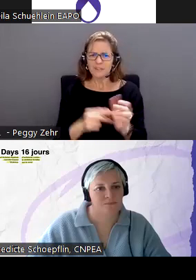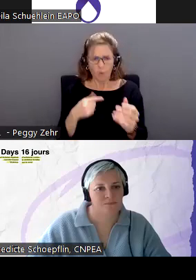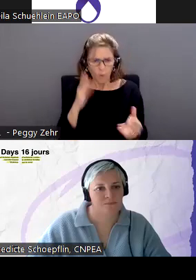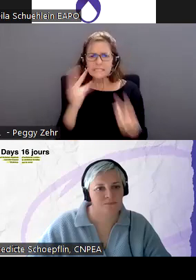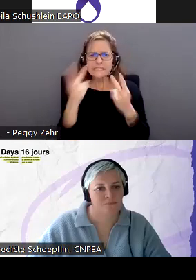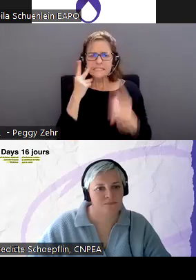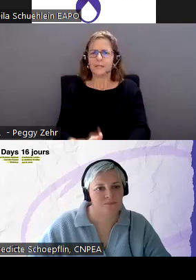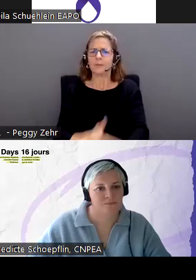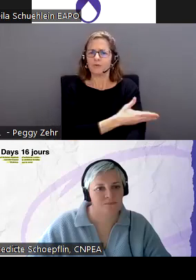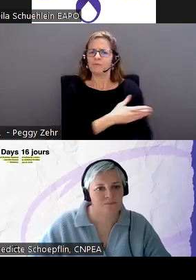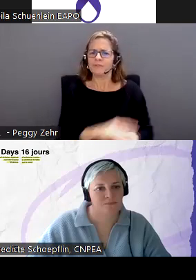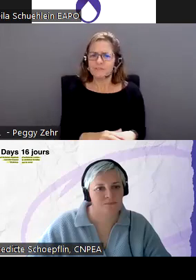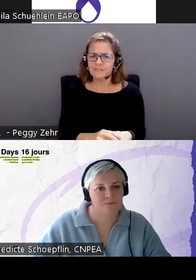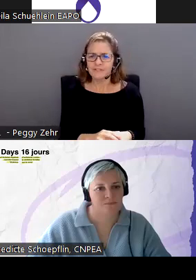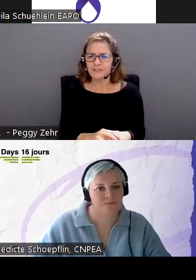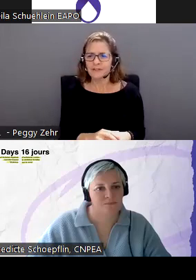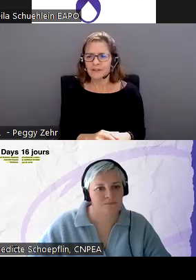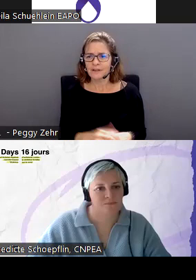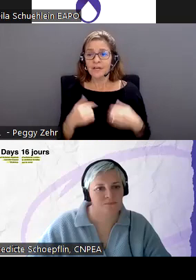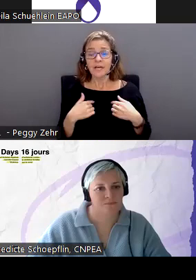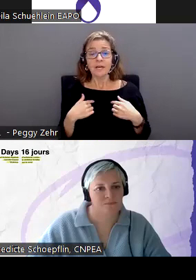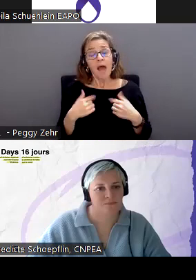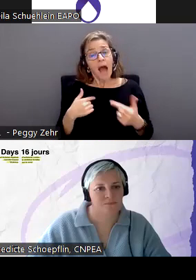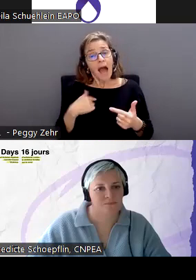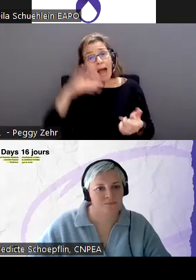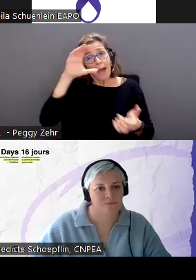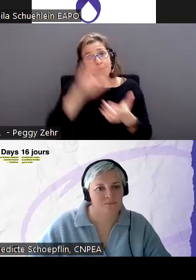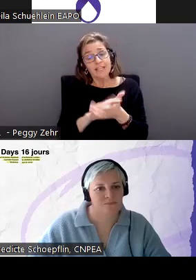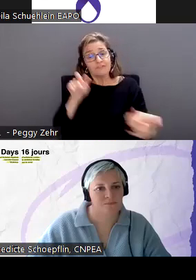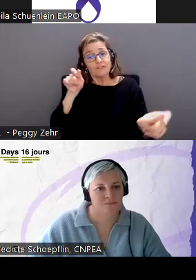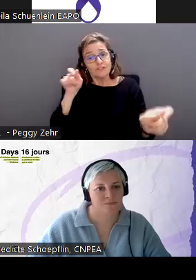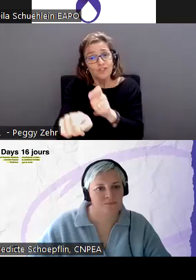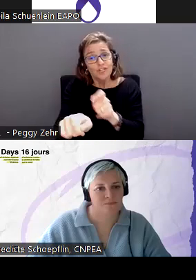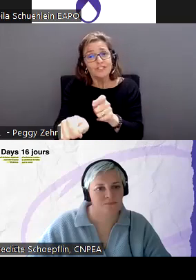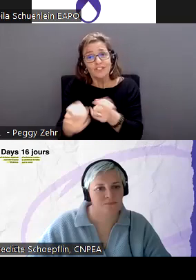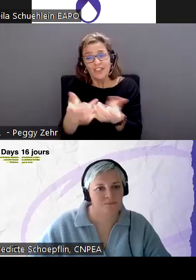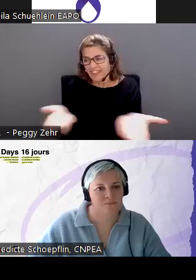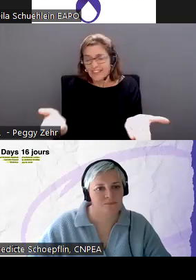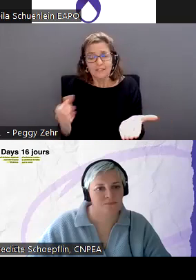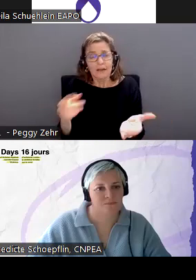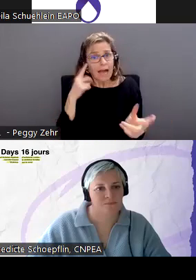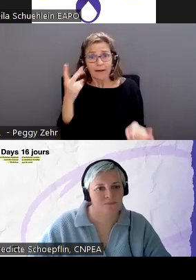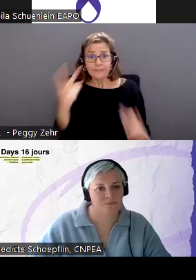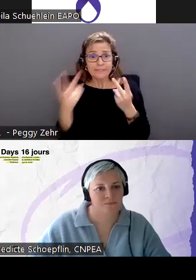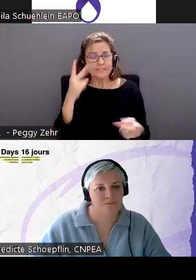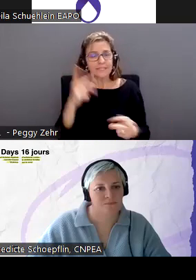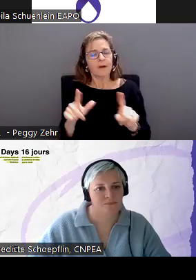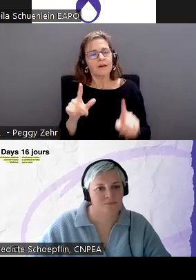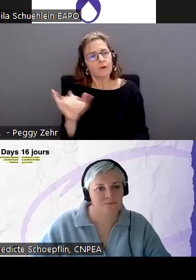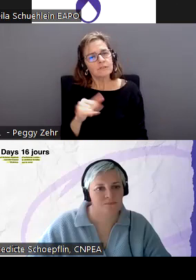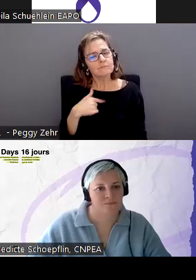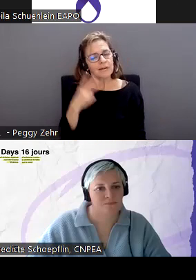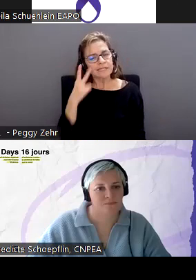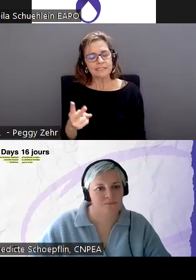not a person who doesn't think I do think things are changing. I see lots of changing, but I do see a sense of